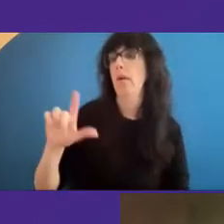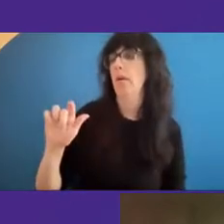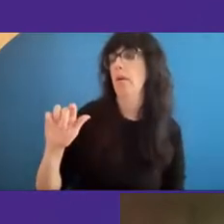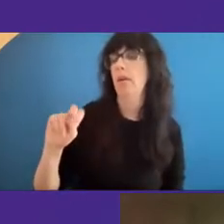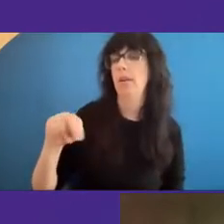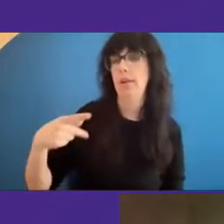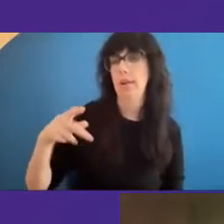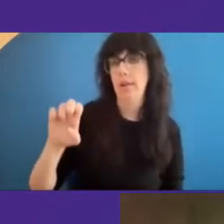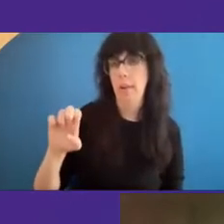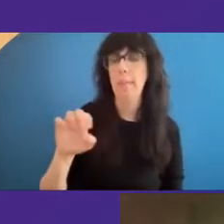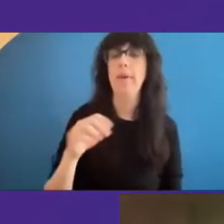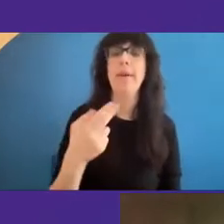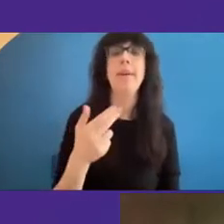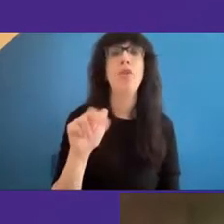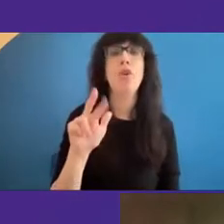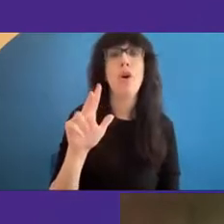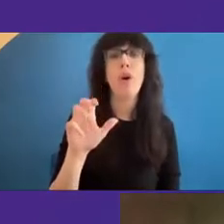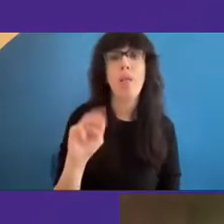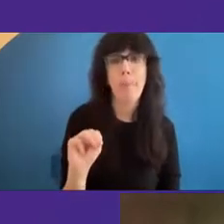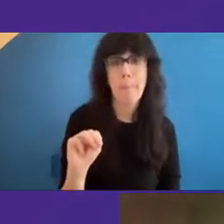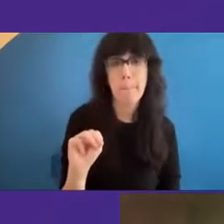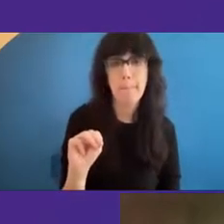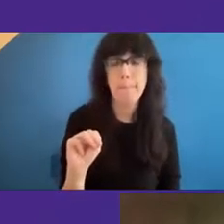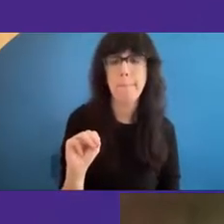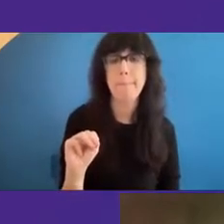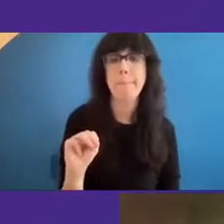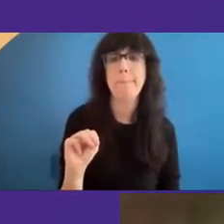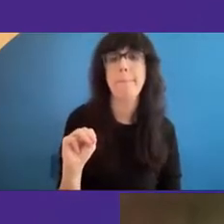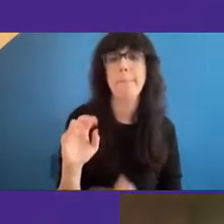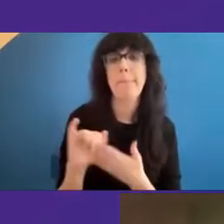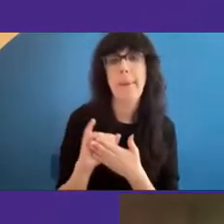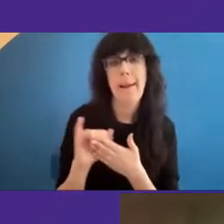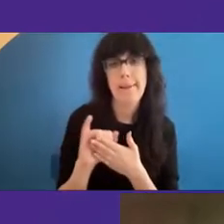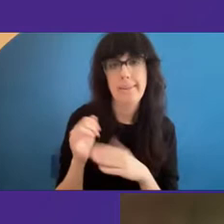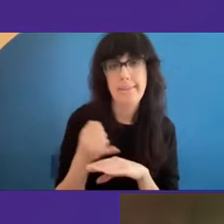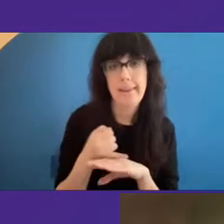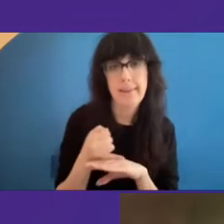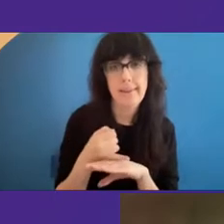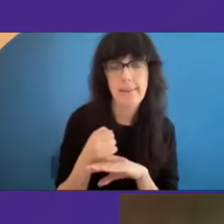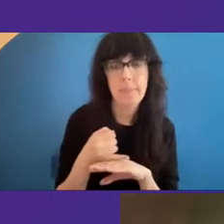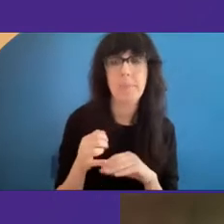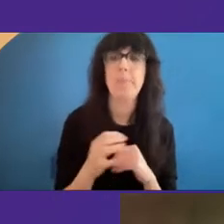up in Harlem on Manhattan Island.